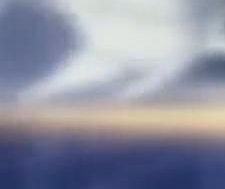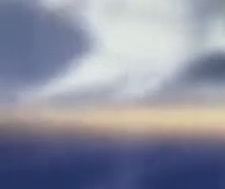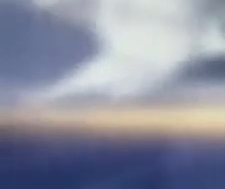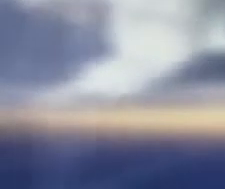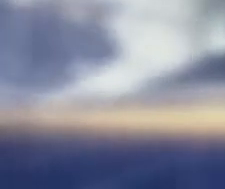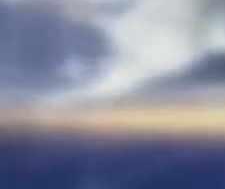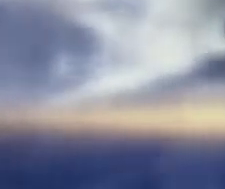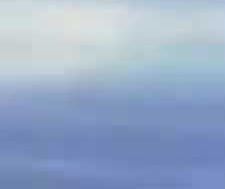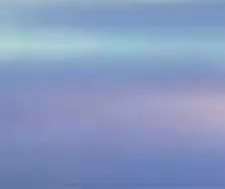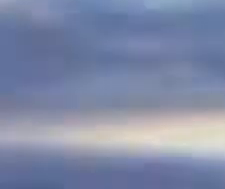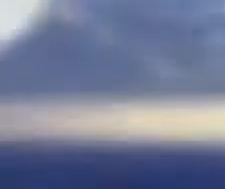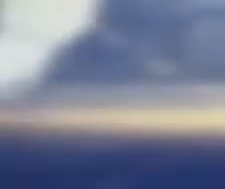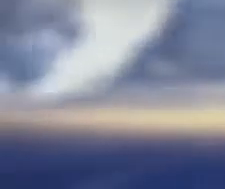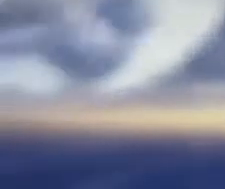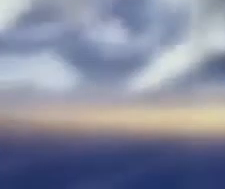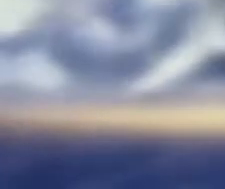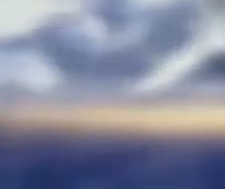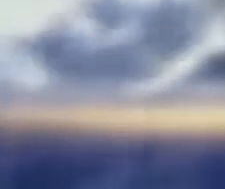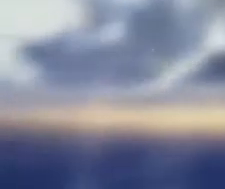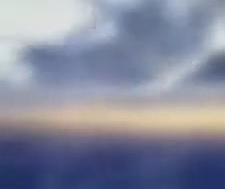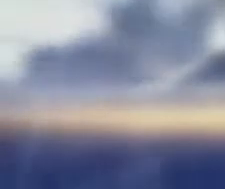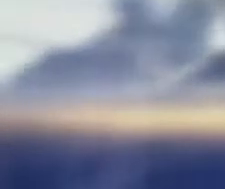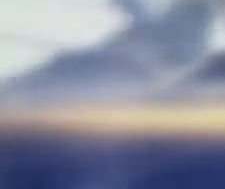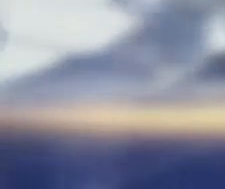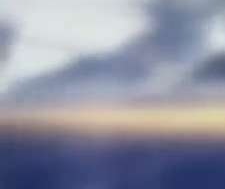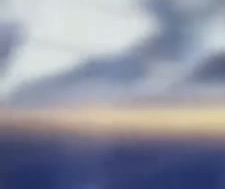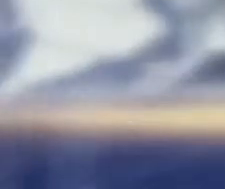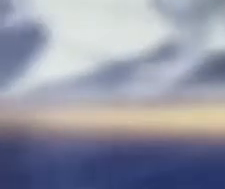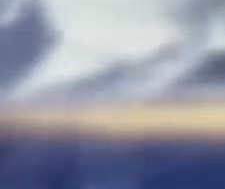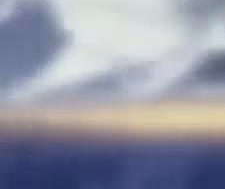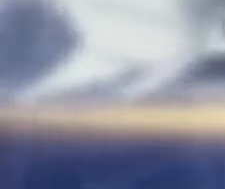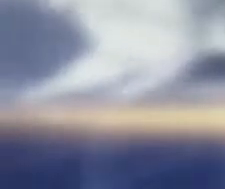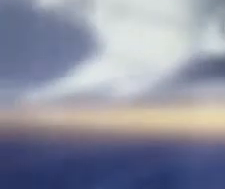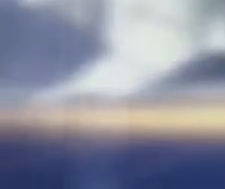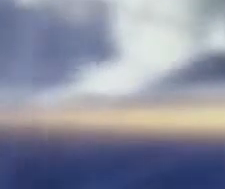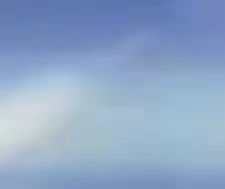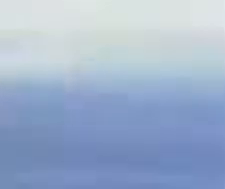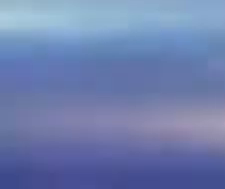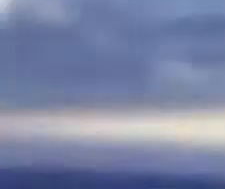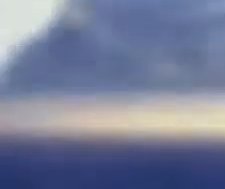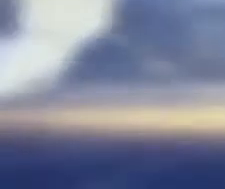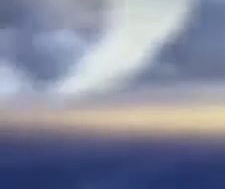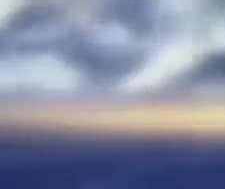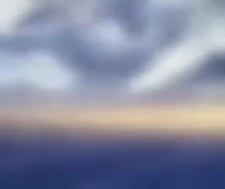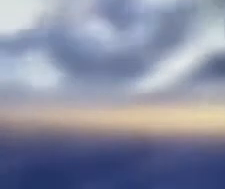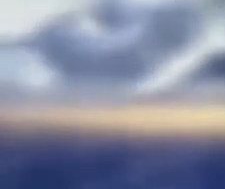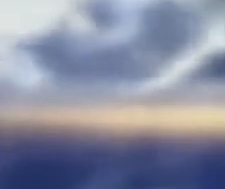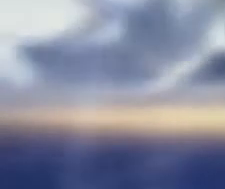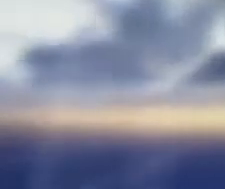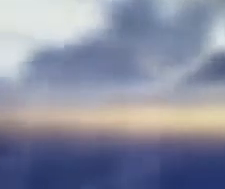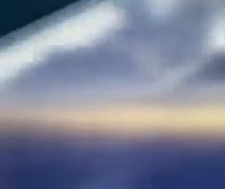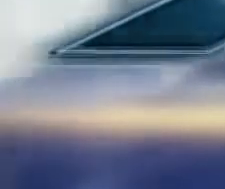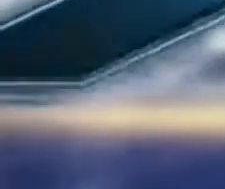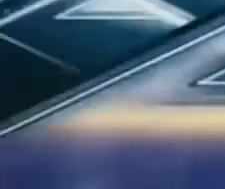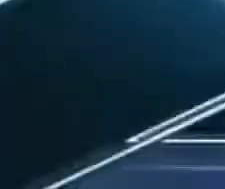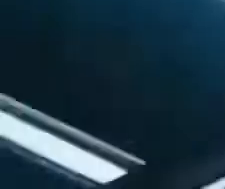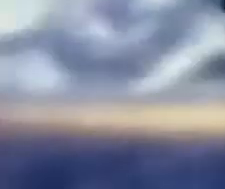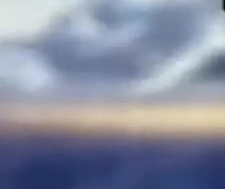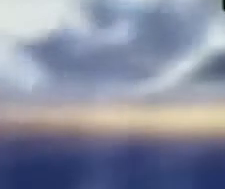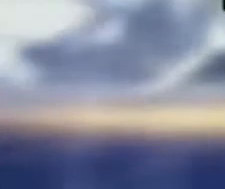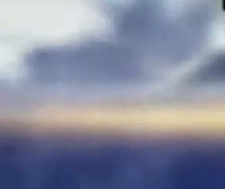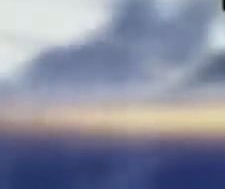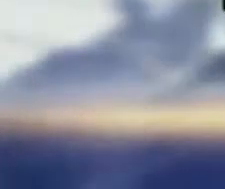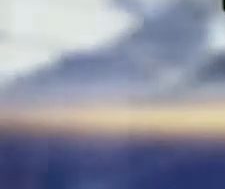Skinner's successor is McDonald's President Don Thompson. Thompson becomes one of a small group of African-American CEOs at the company.